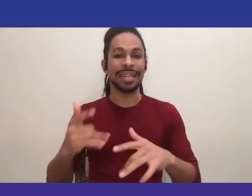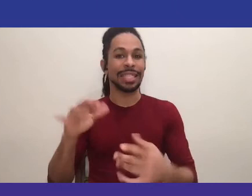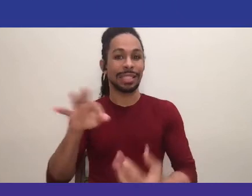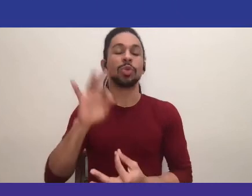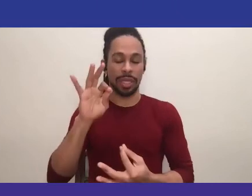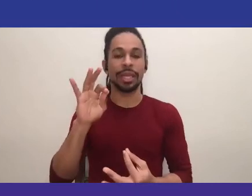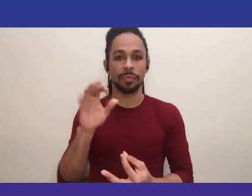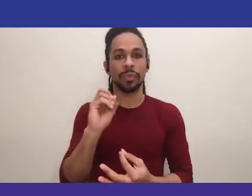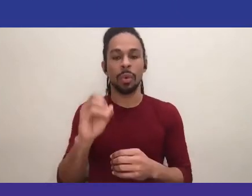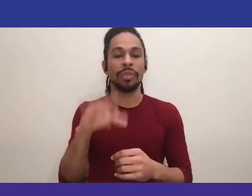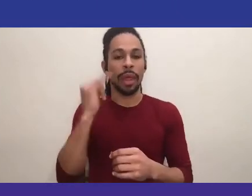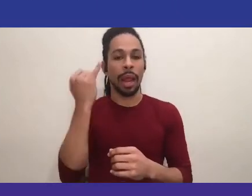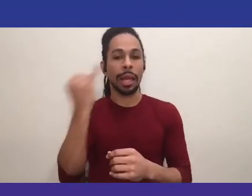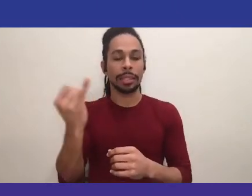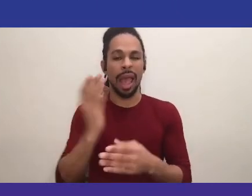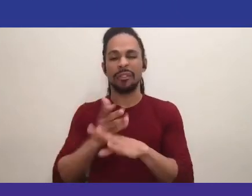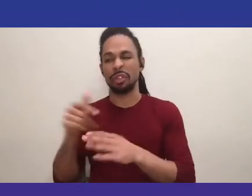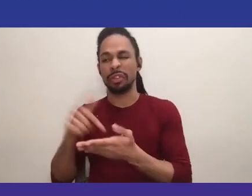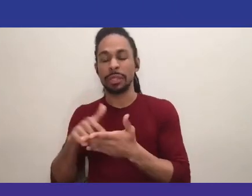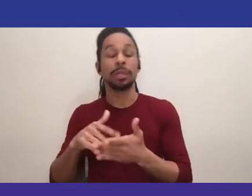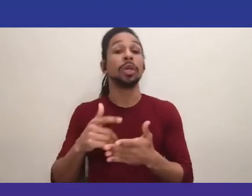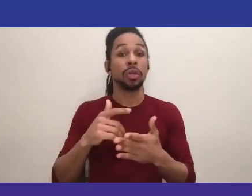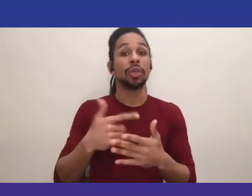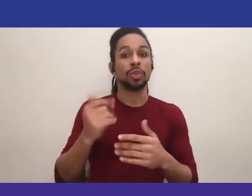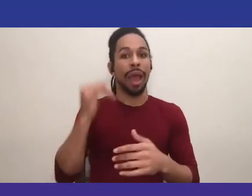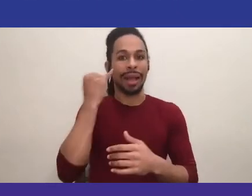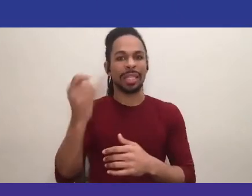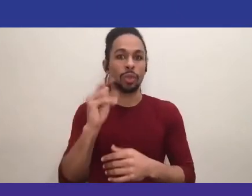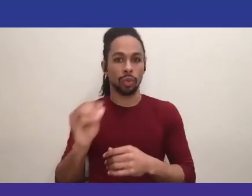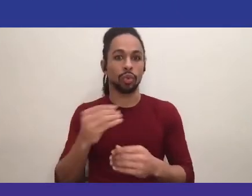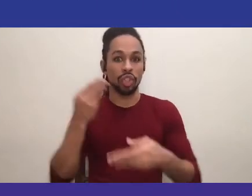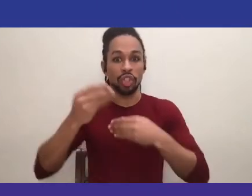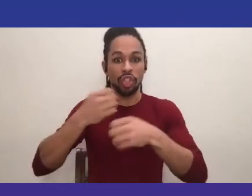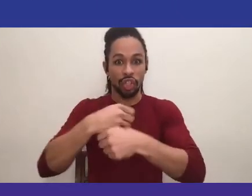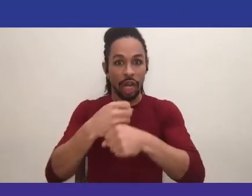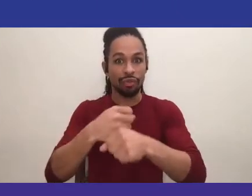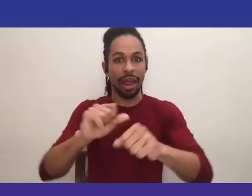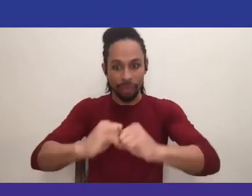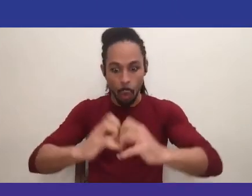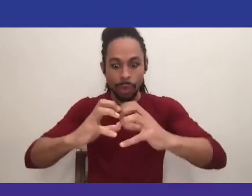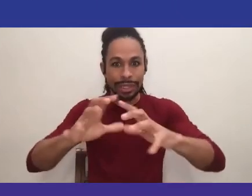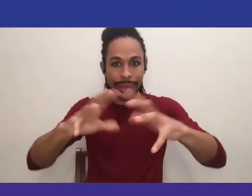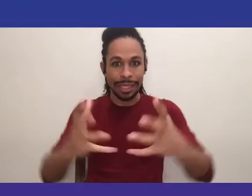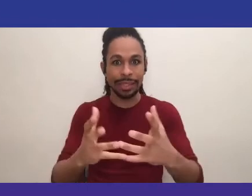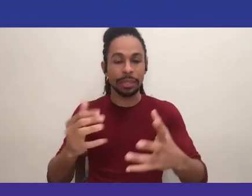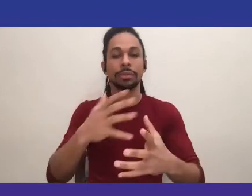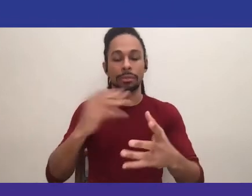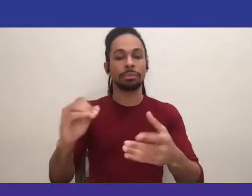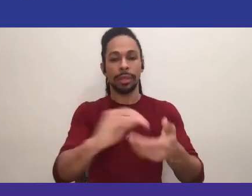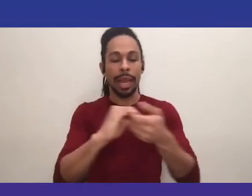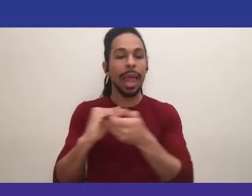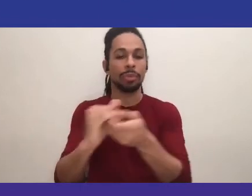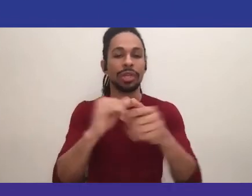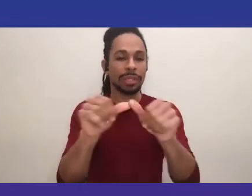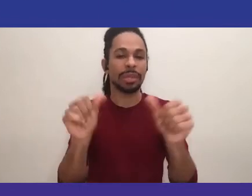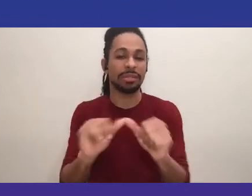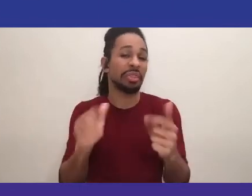to generate those spaces, those exchange and collaborative spaces. That's pretty much.